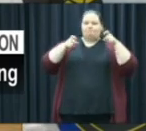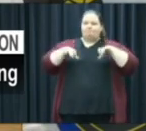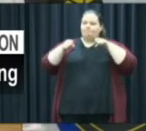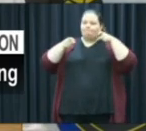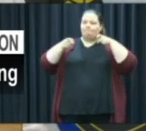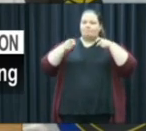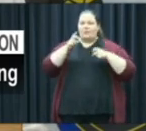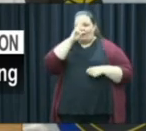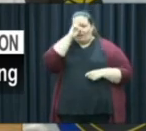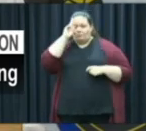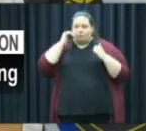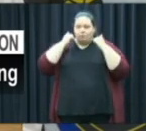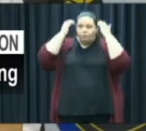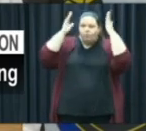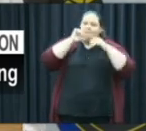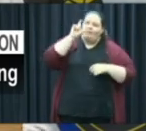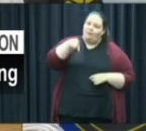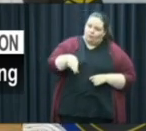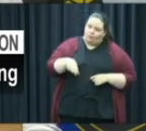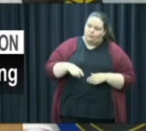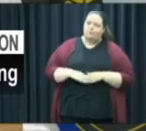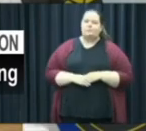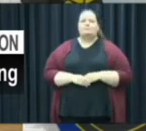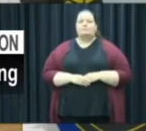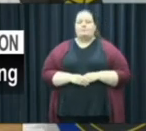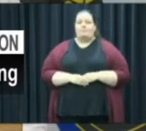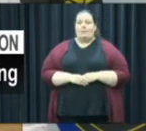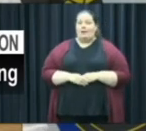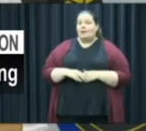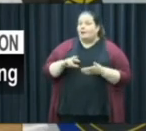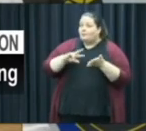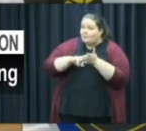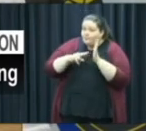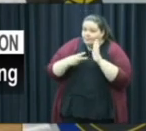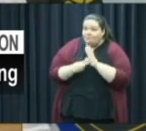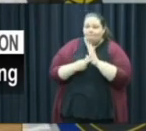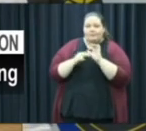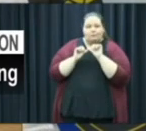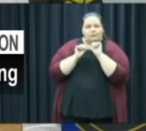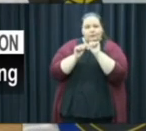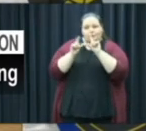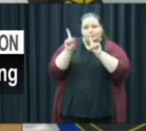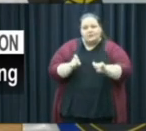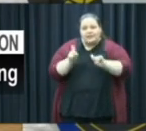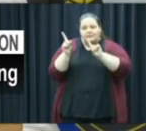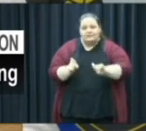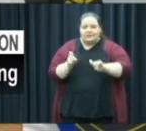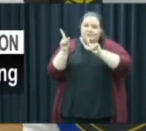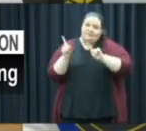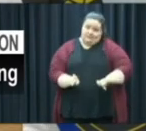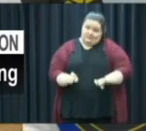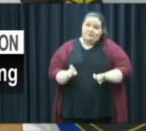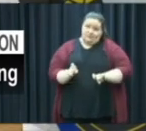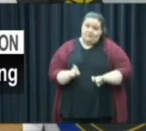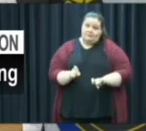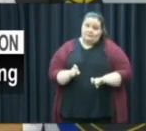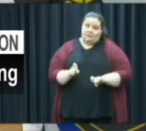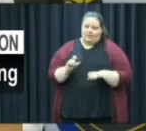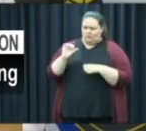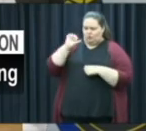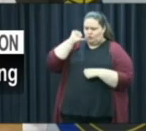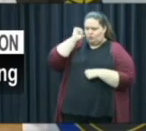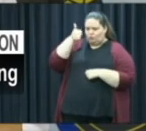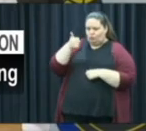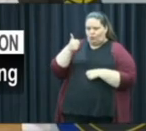healthcare system is not overwhelmed. To be able to do that, we have to continue to test individuals. And as of tomorrow, we'll